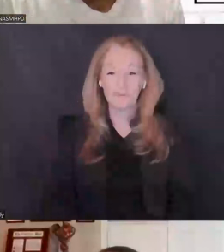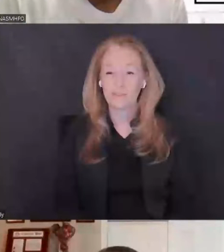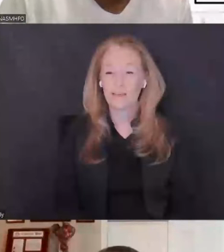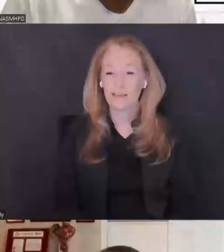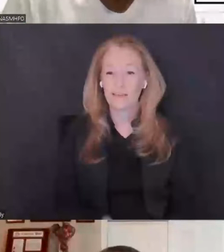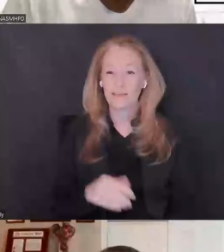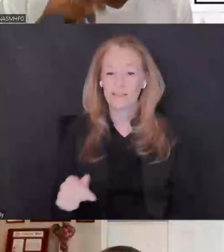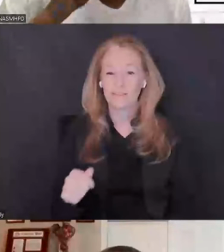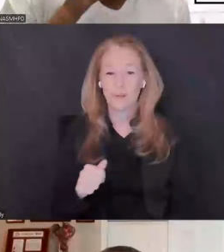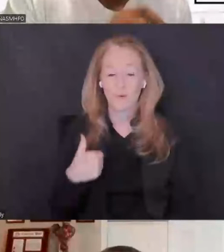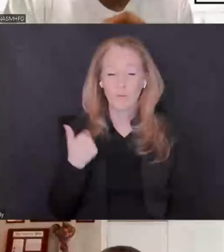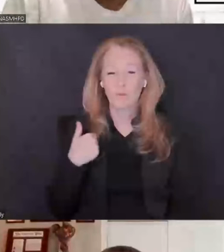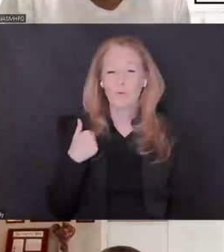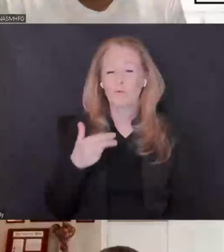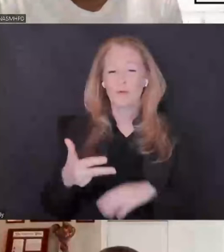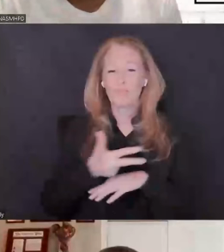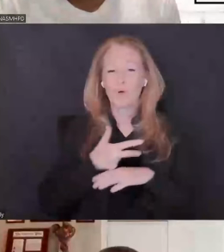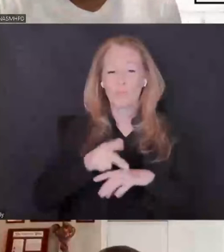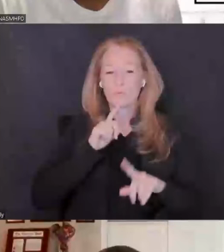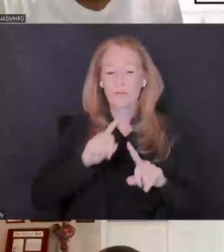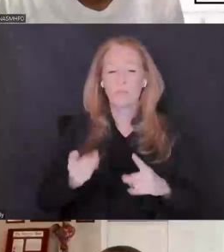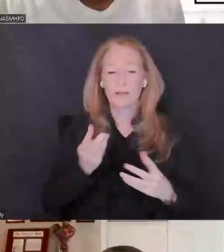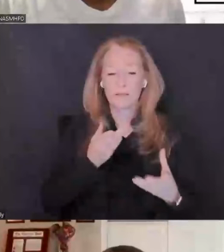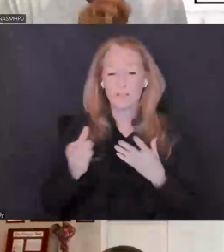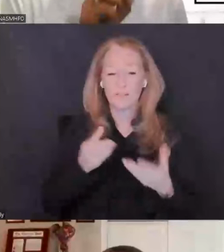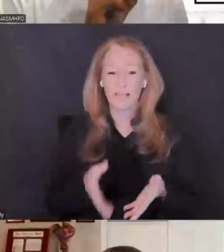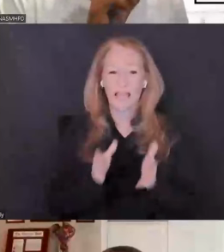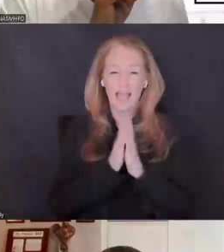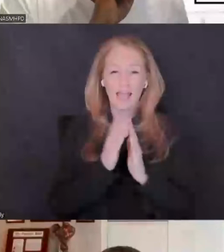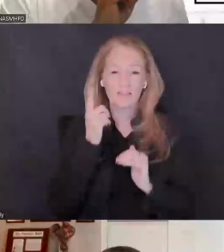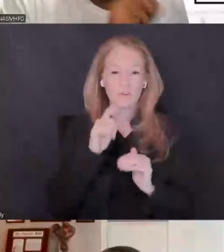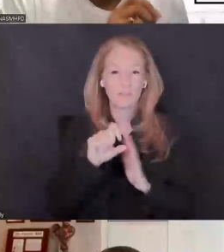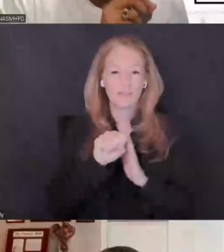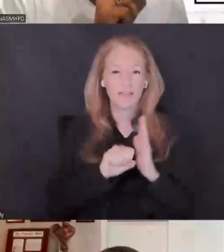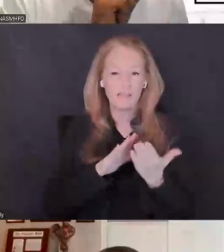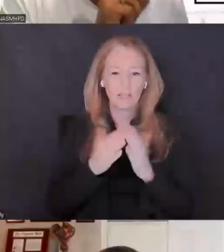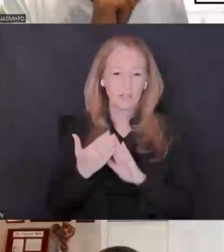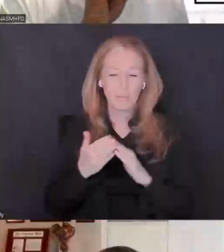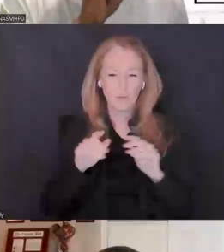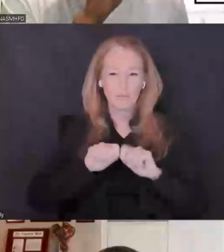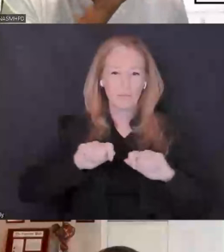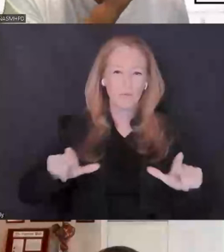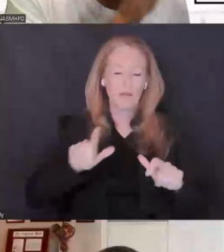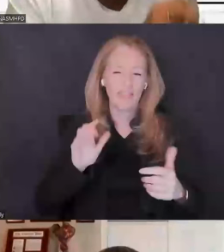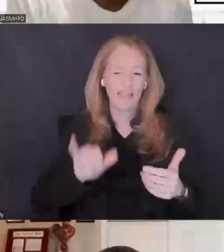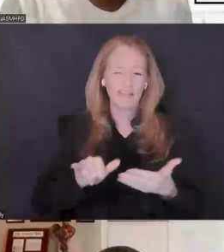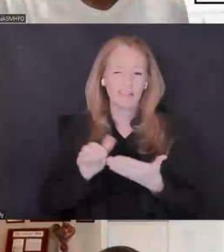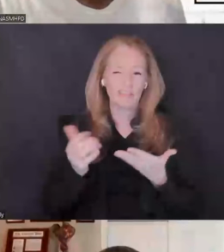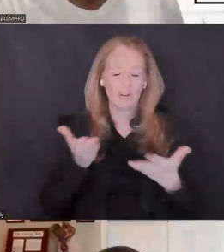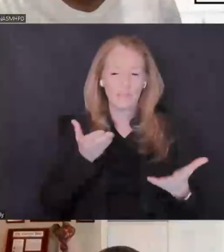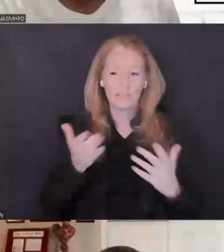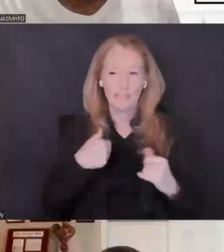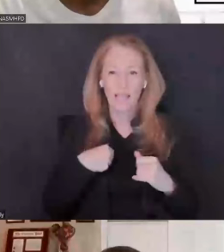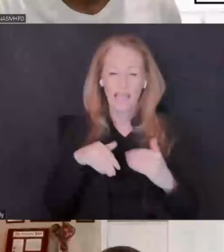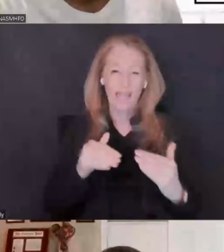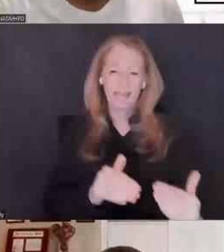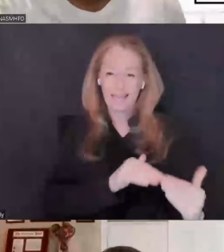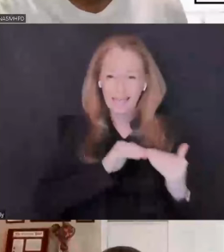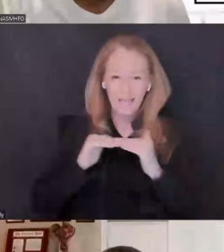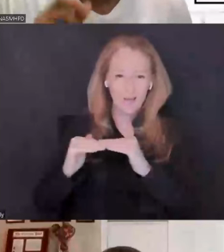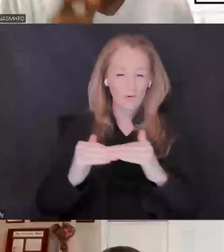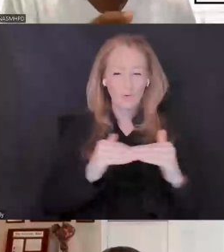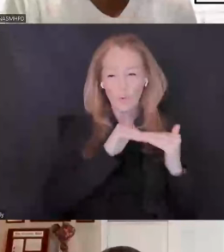Response Services called for states and communities to deploy the researchers and to structure to effectively and equitably engage communities